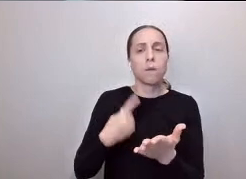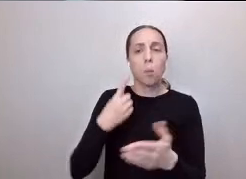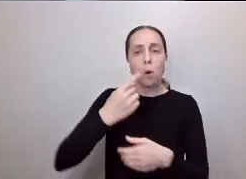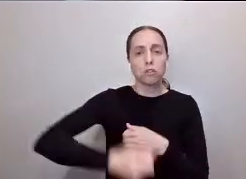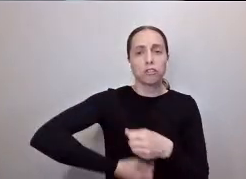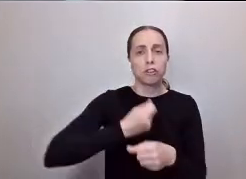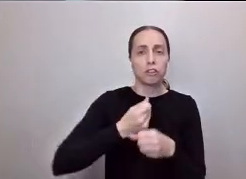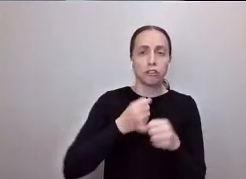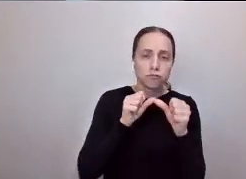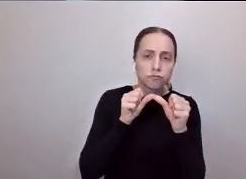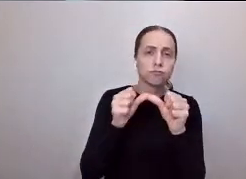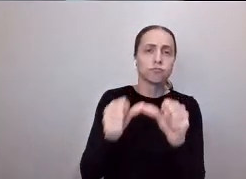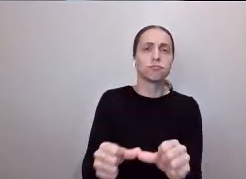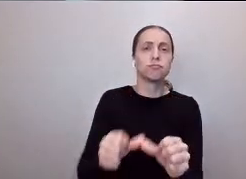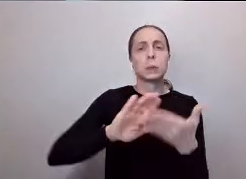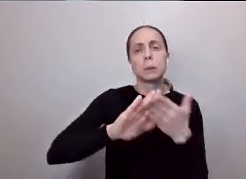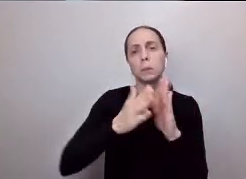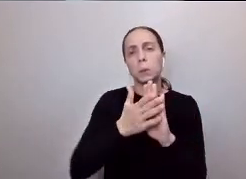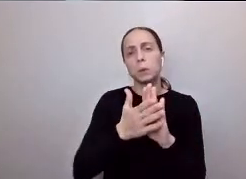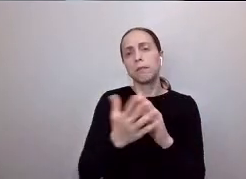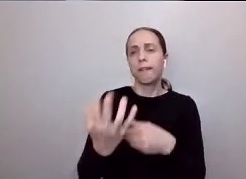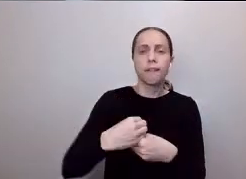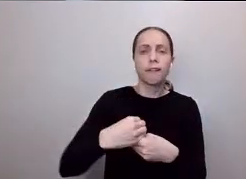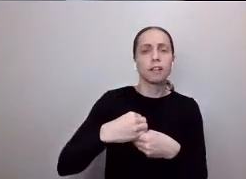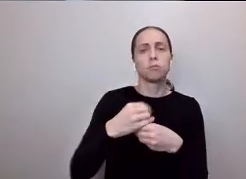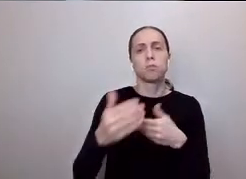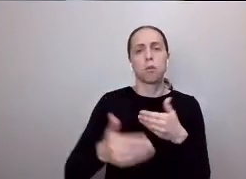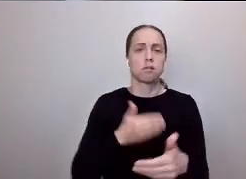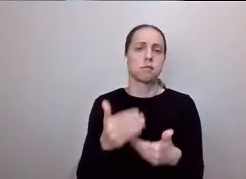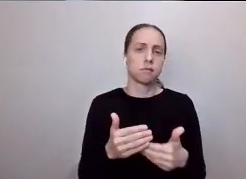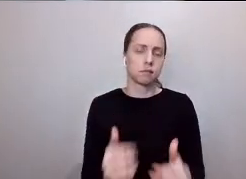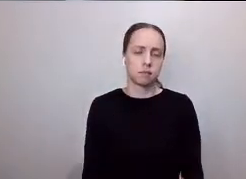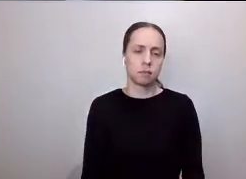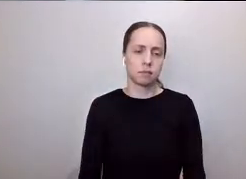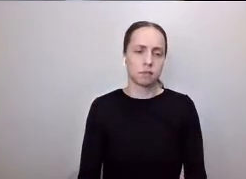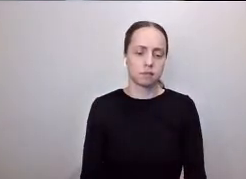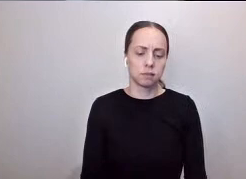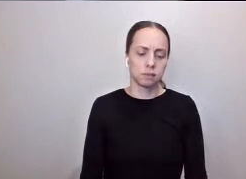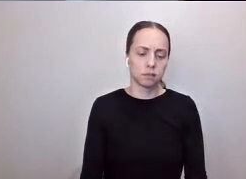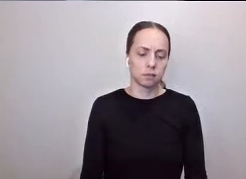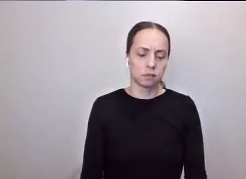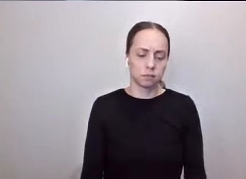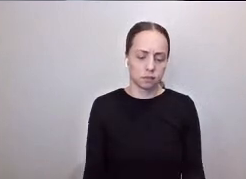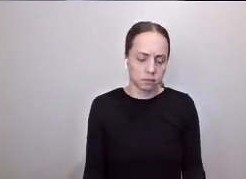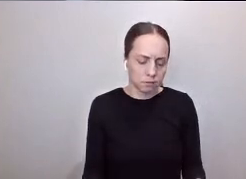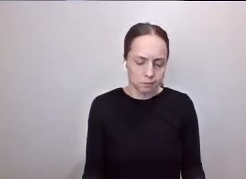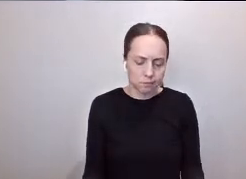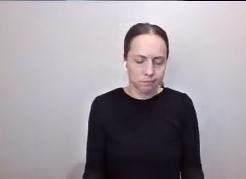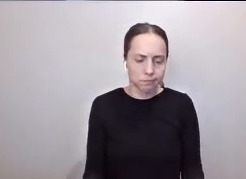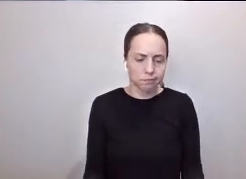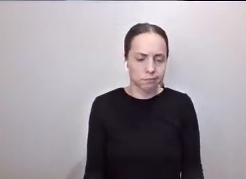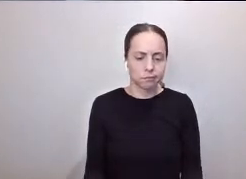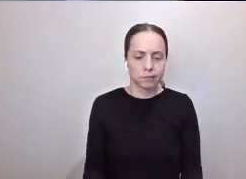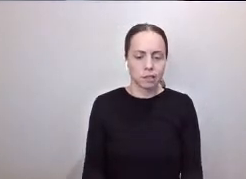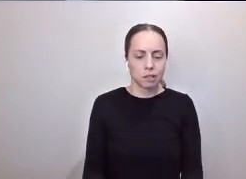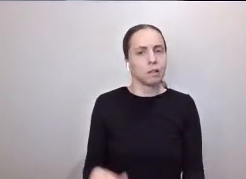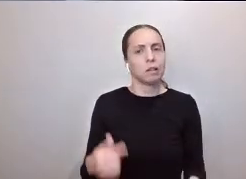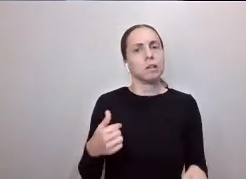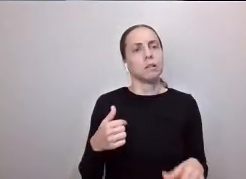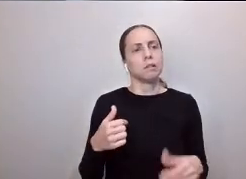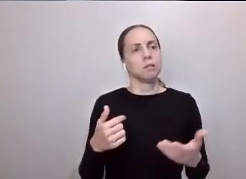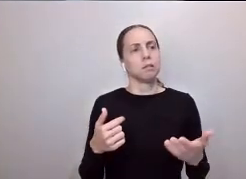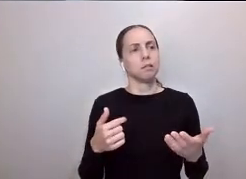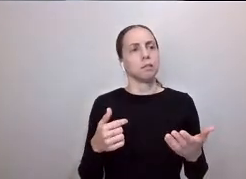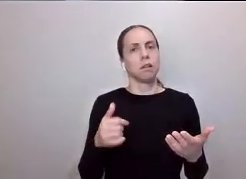community engagement process to learn what our